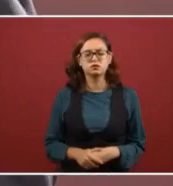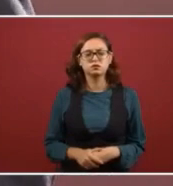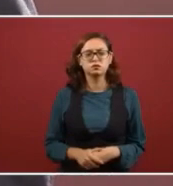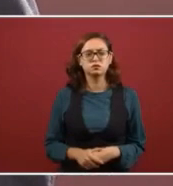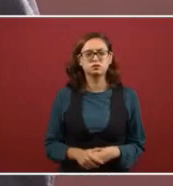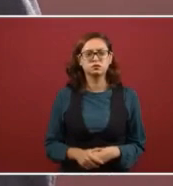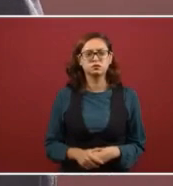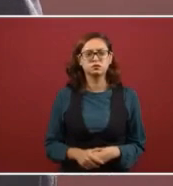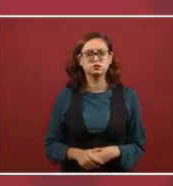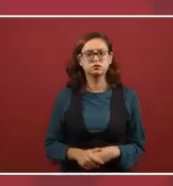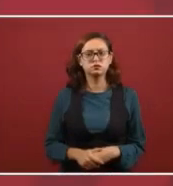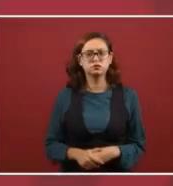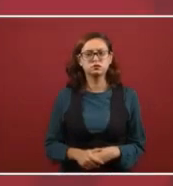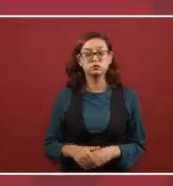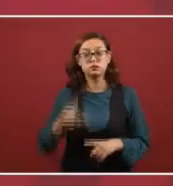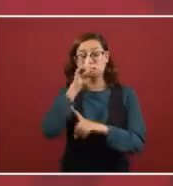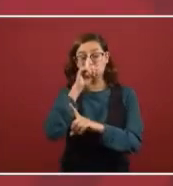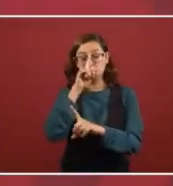Looking